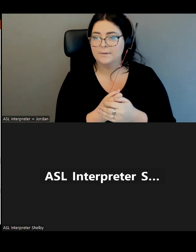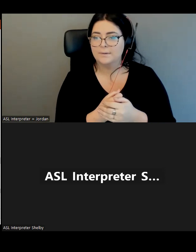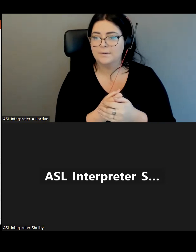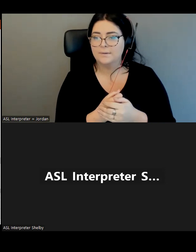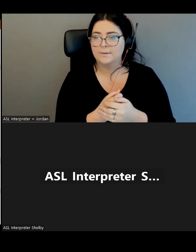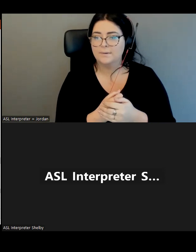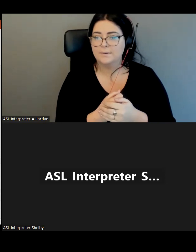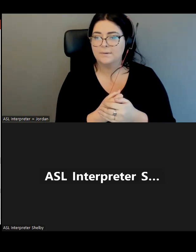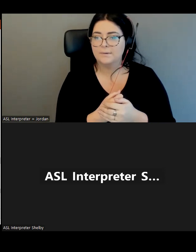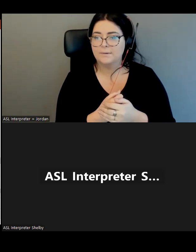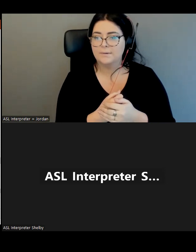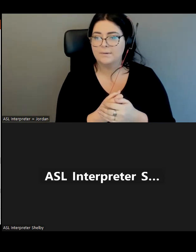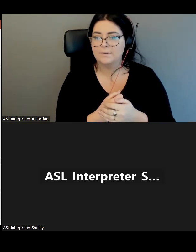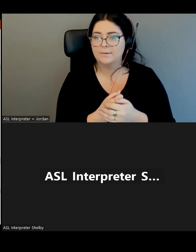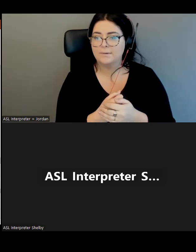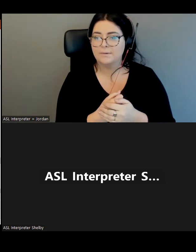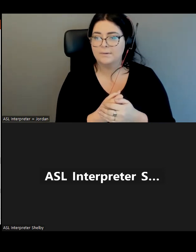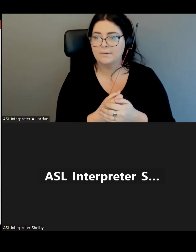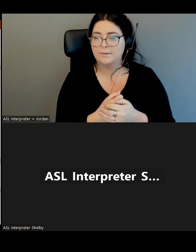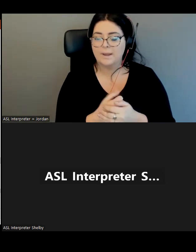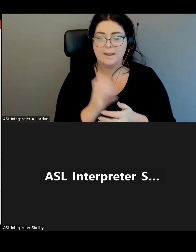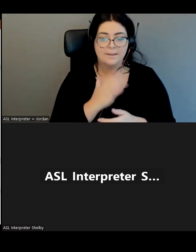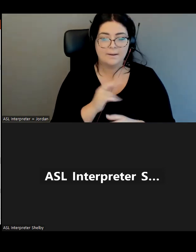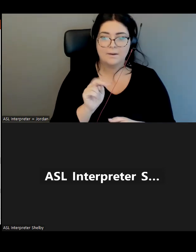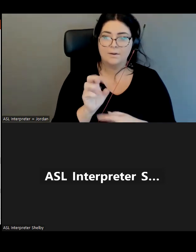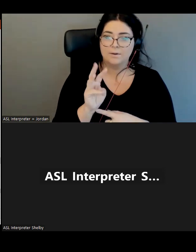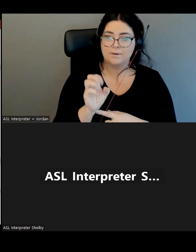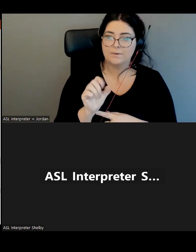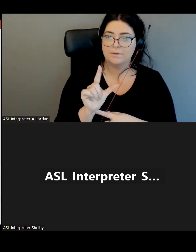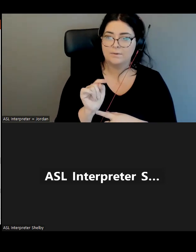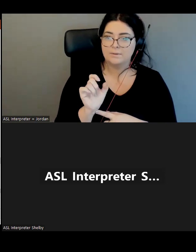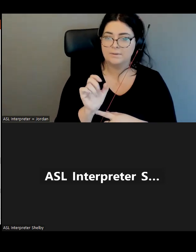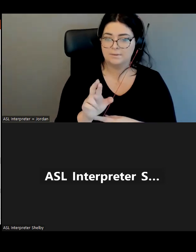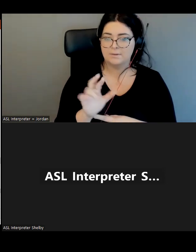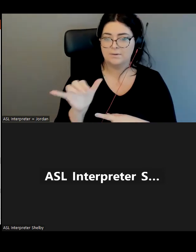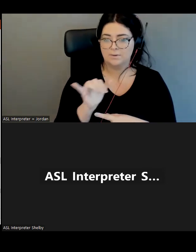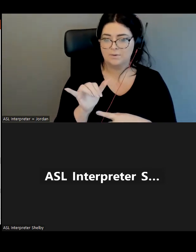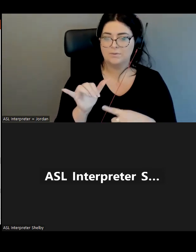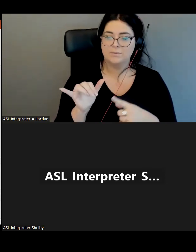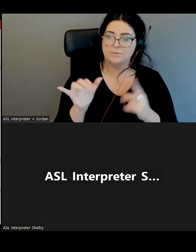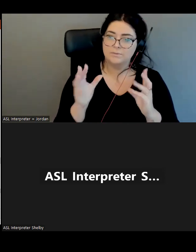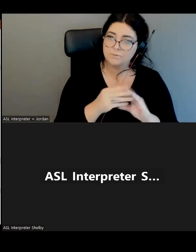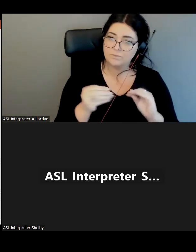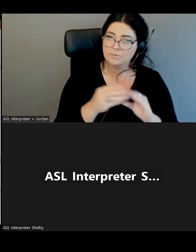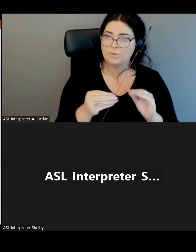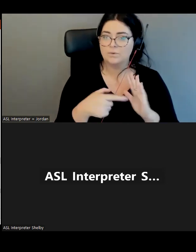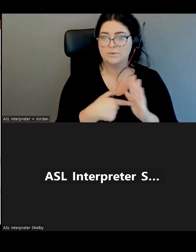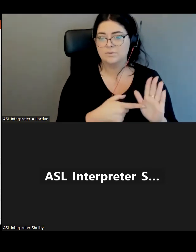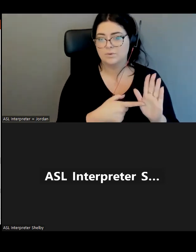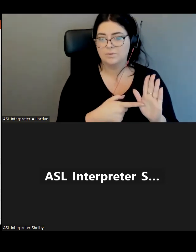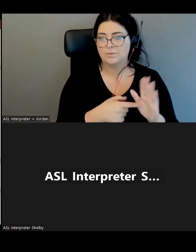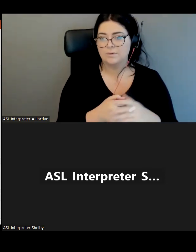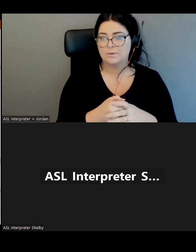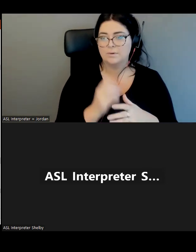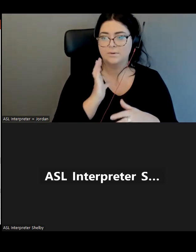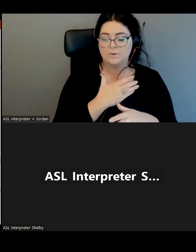that in different parts of the region. And our newsletters as well, the stories showcasing, highlighting what our senior groups